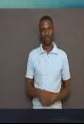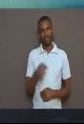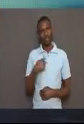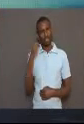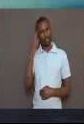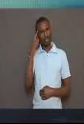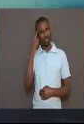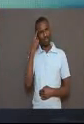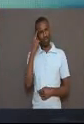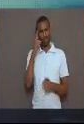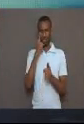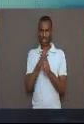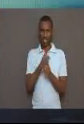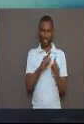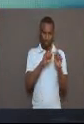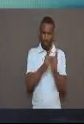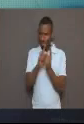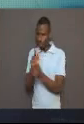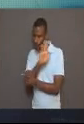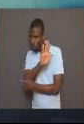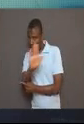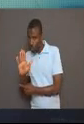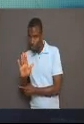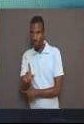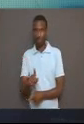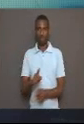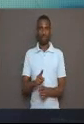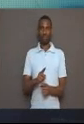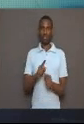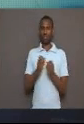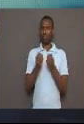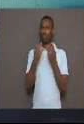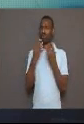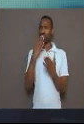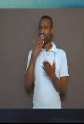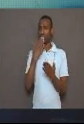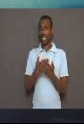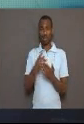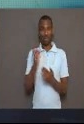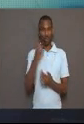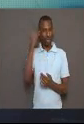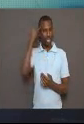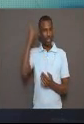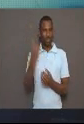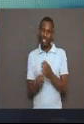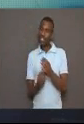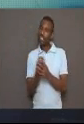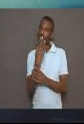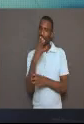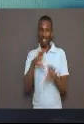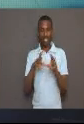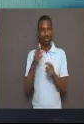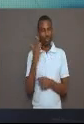Welcome back, students. I am sure that your groups generated many good